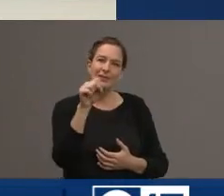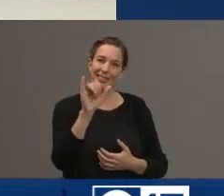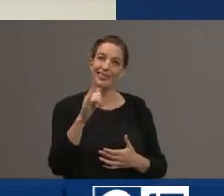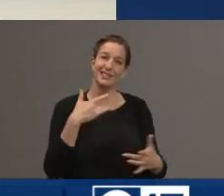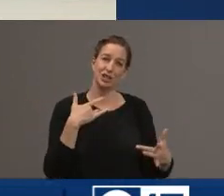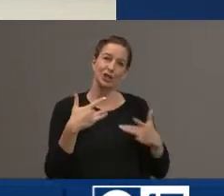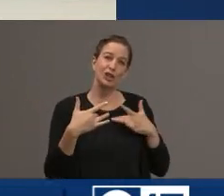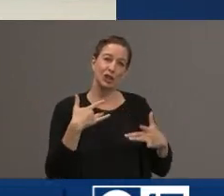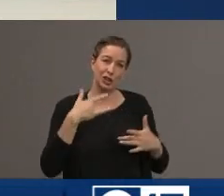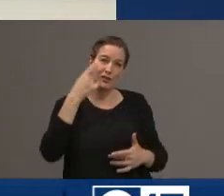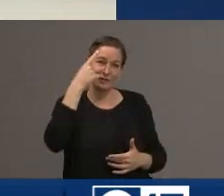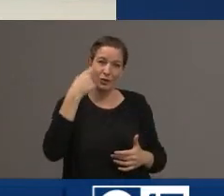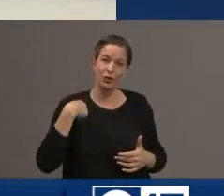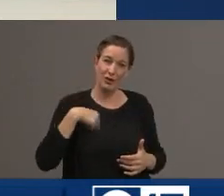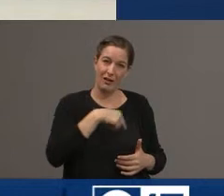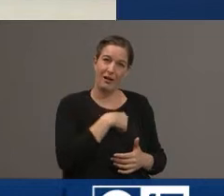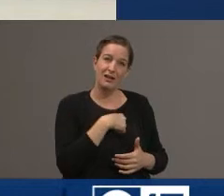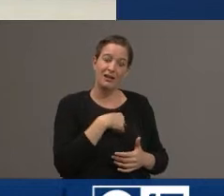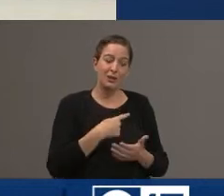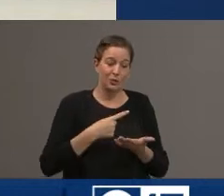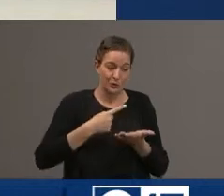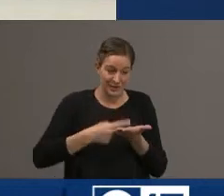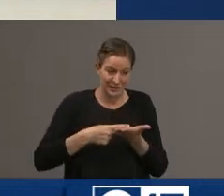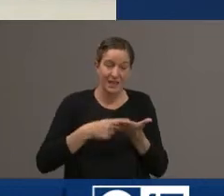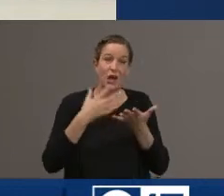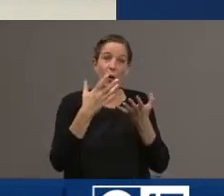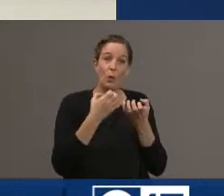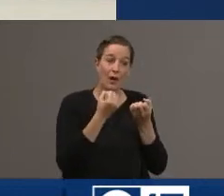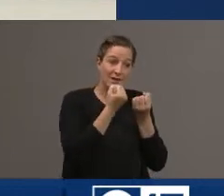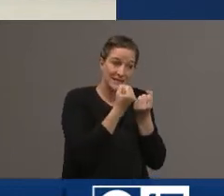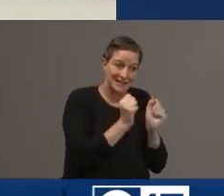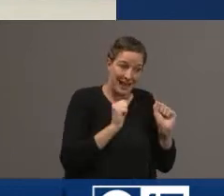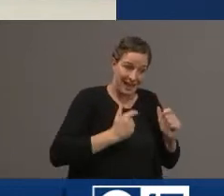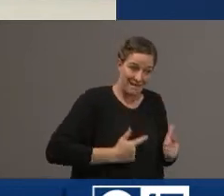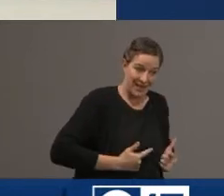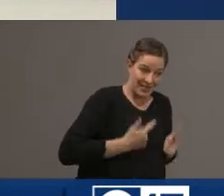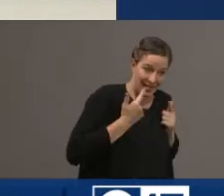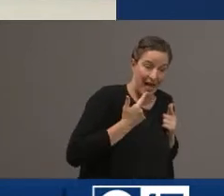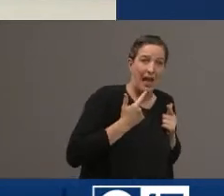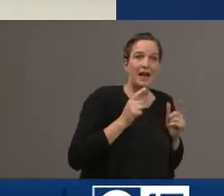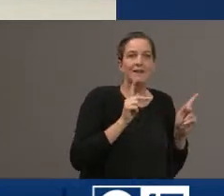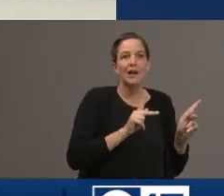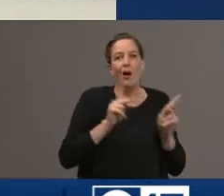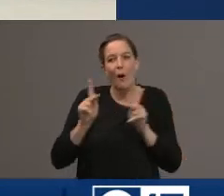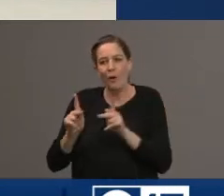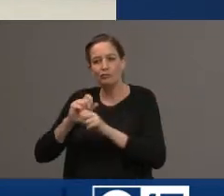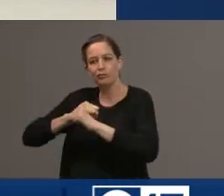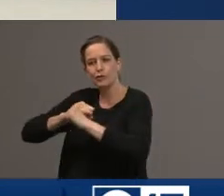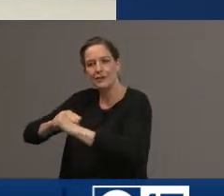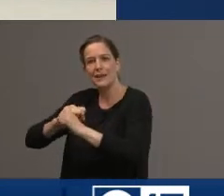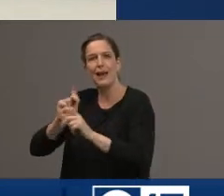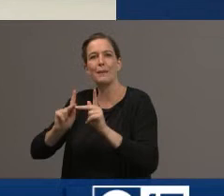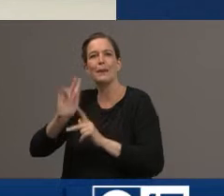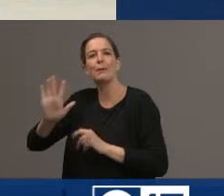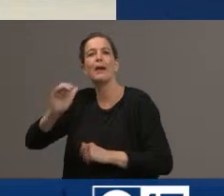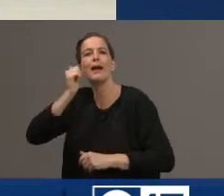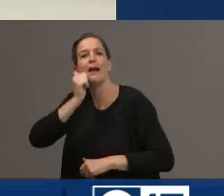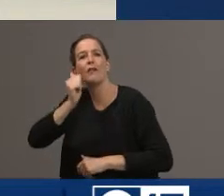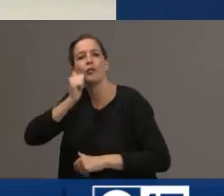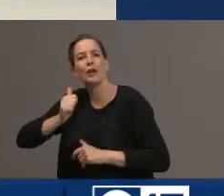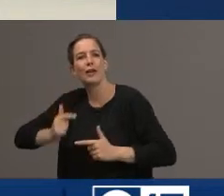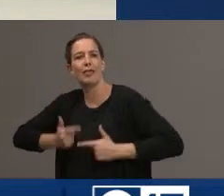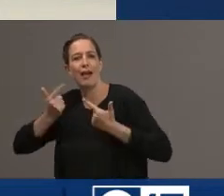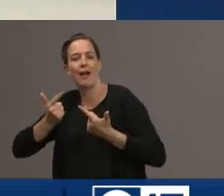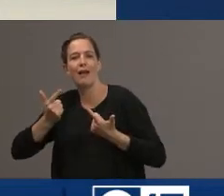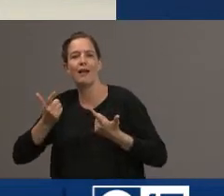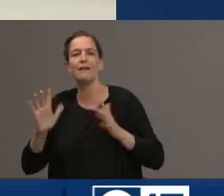when we talk about the idea that we want to save lives and save livelihoods. That was part of it. Those are part of the